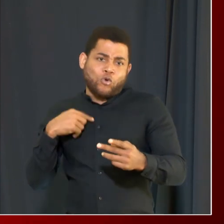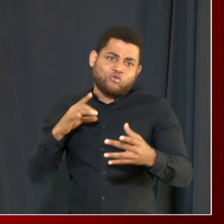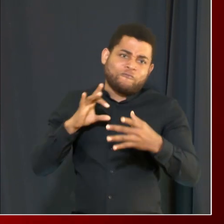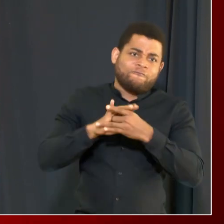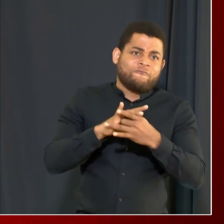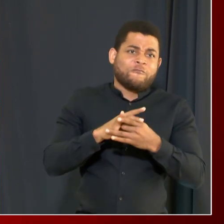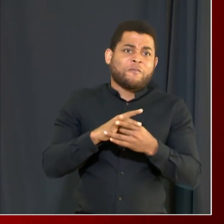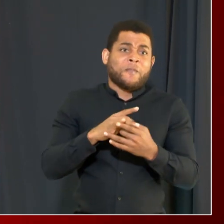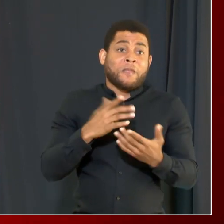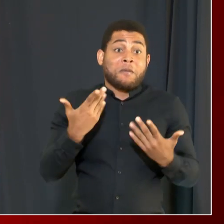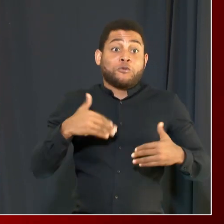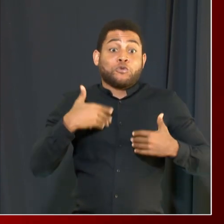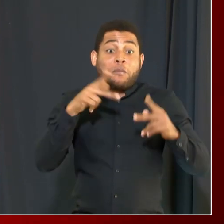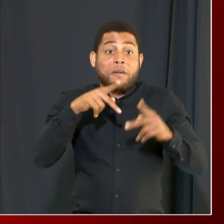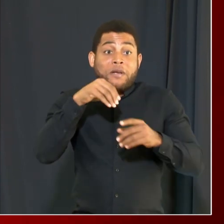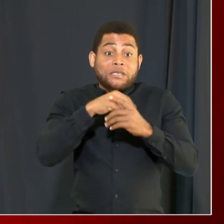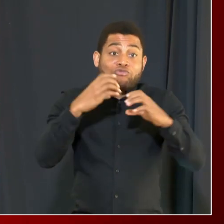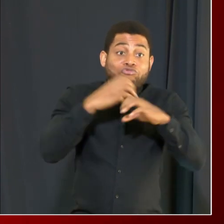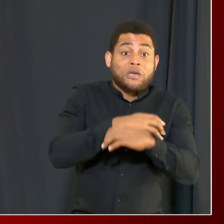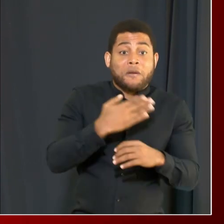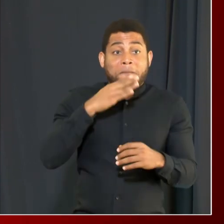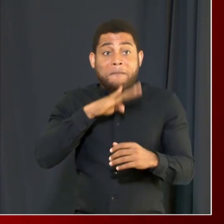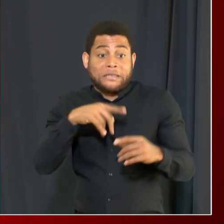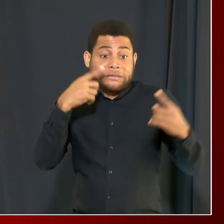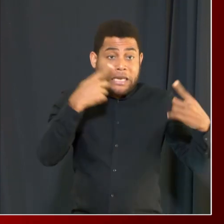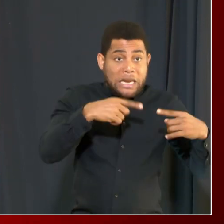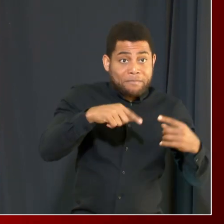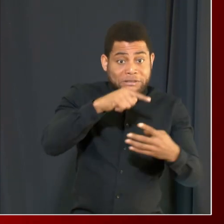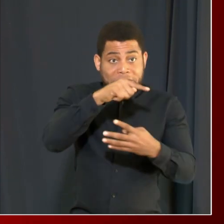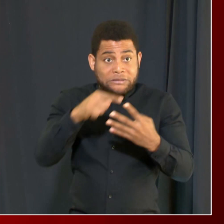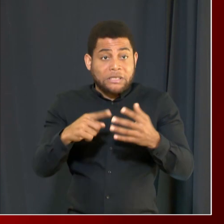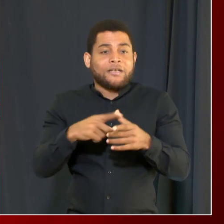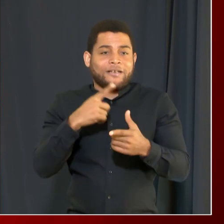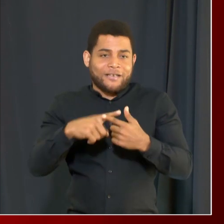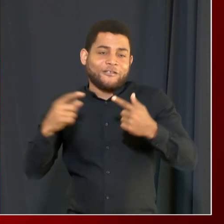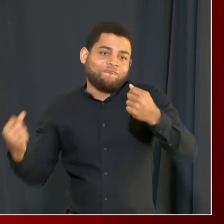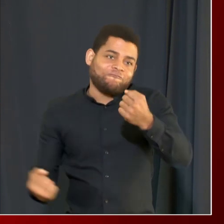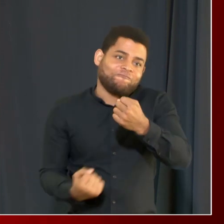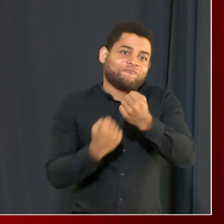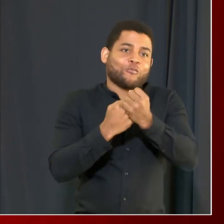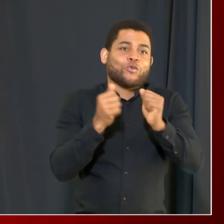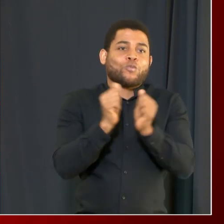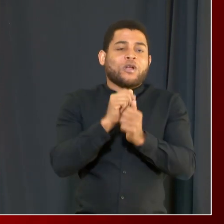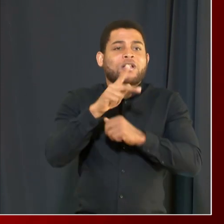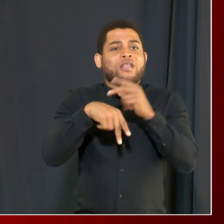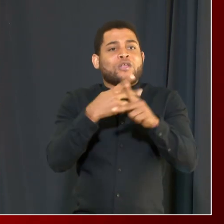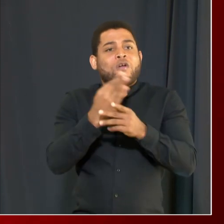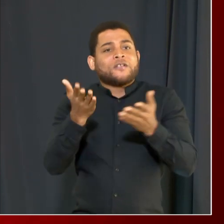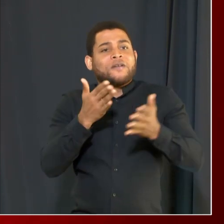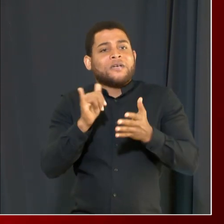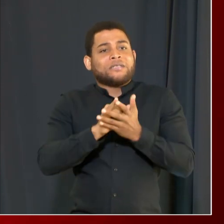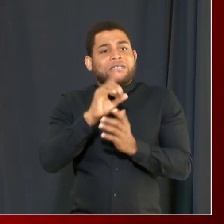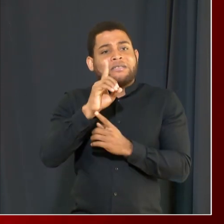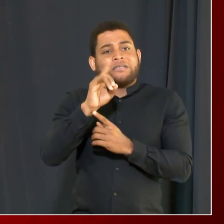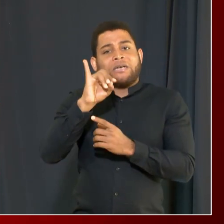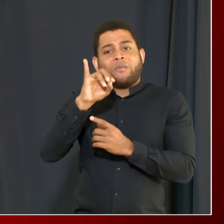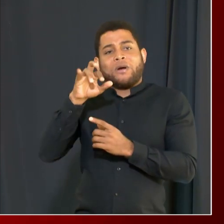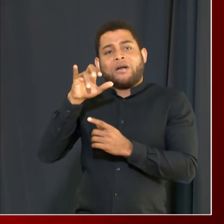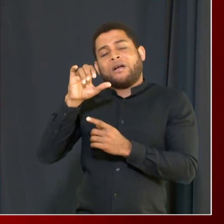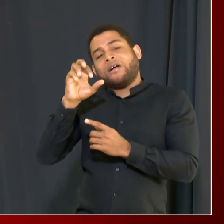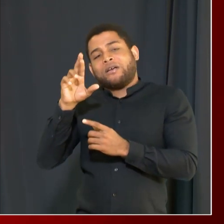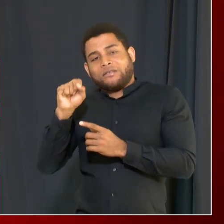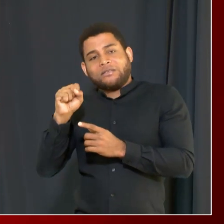in crisis in their family with the type of services and supports that we know that DWRS has, rather than MPD picking up